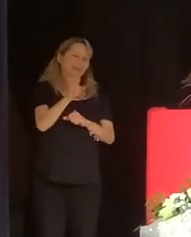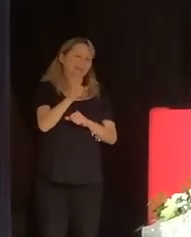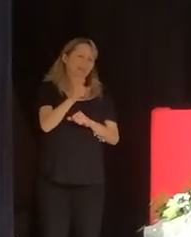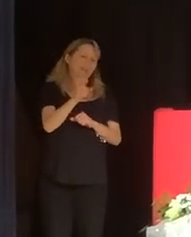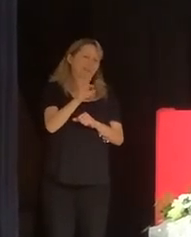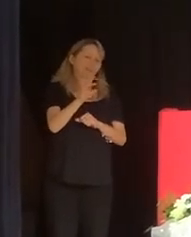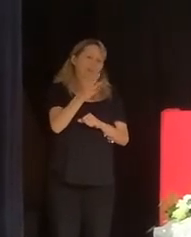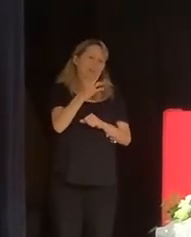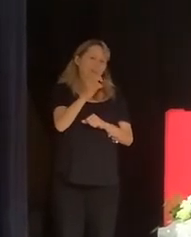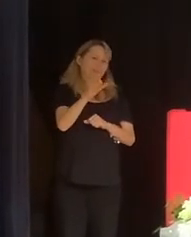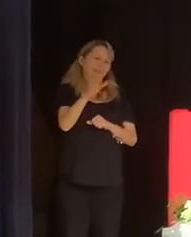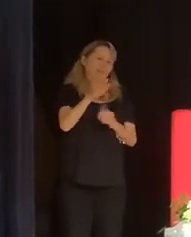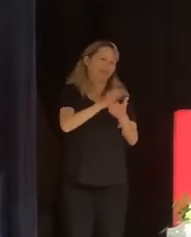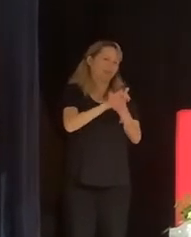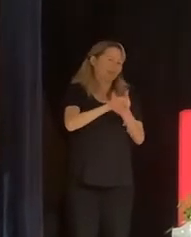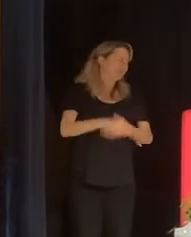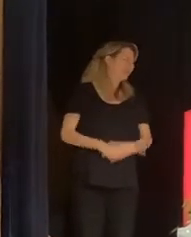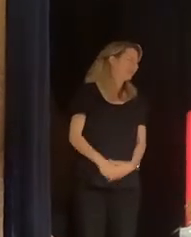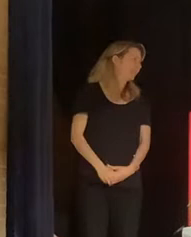congratulations.